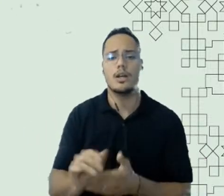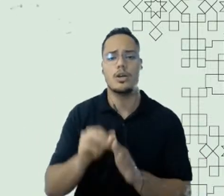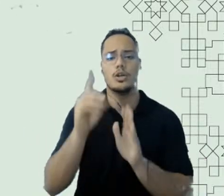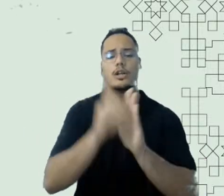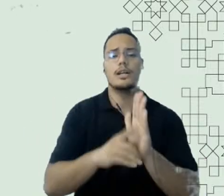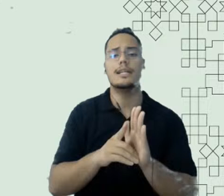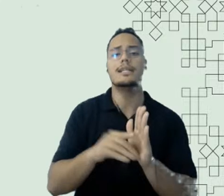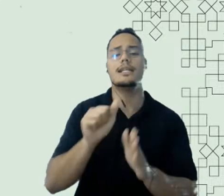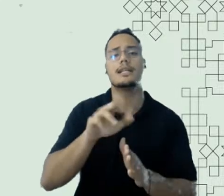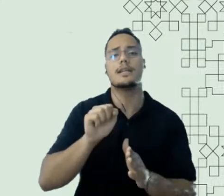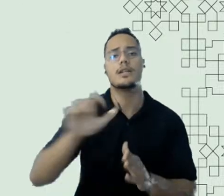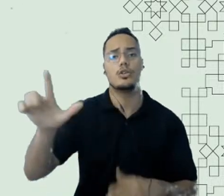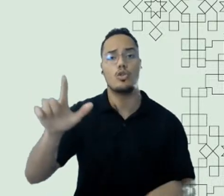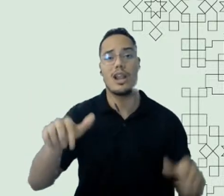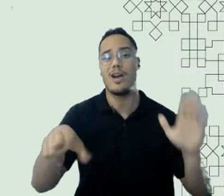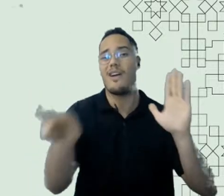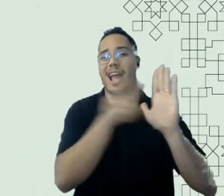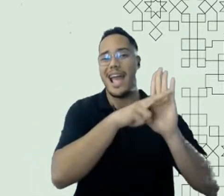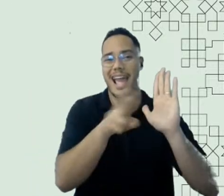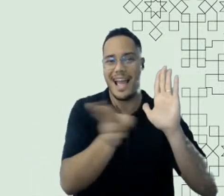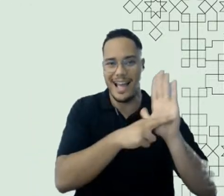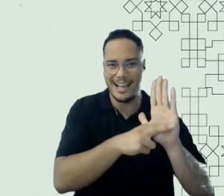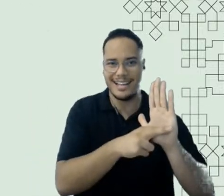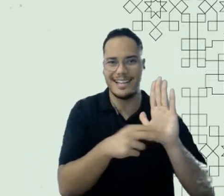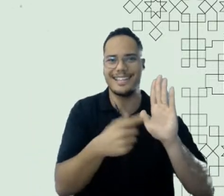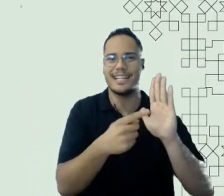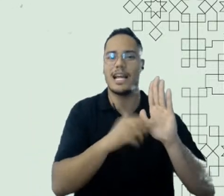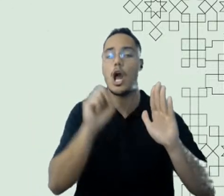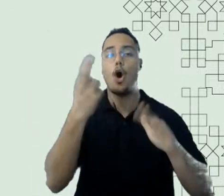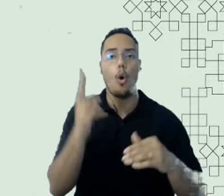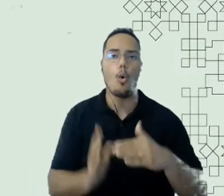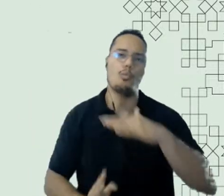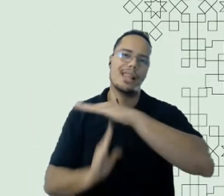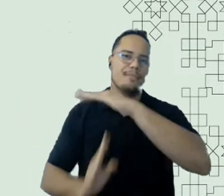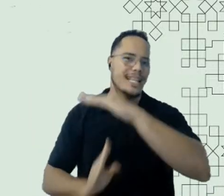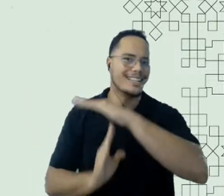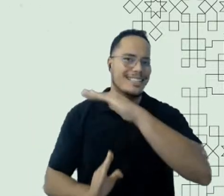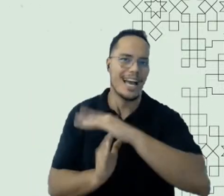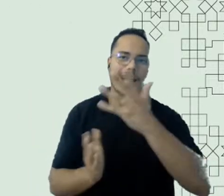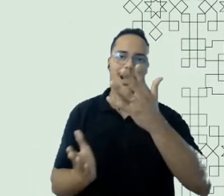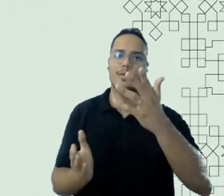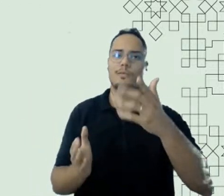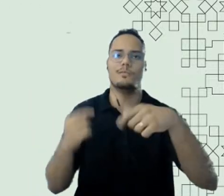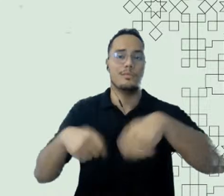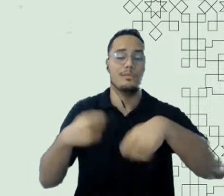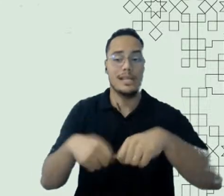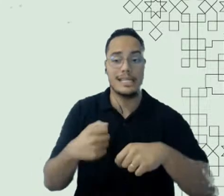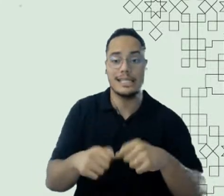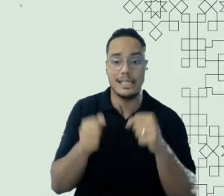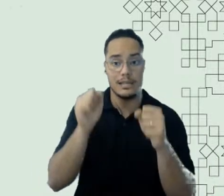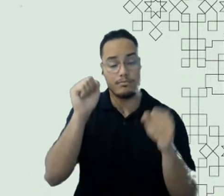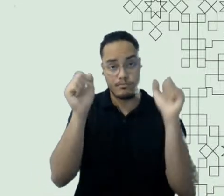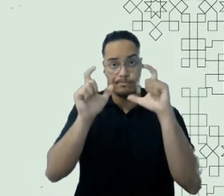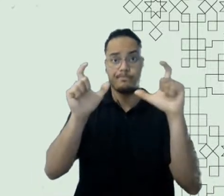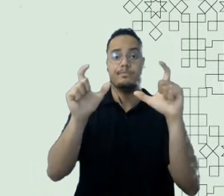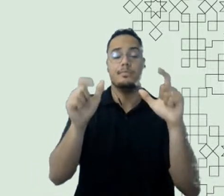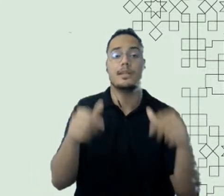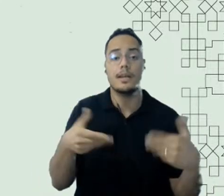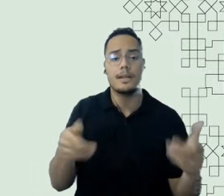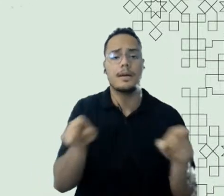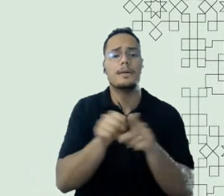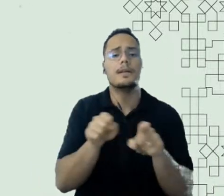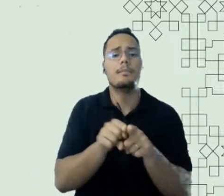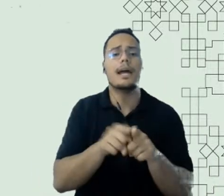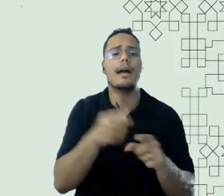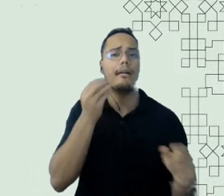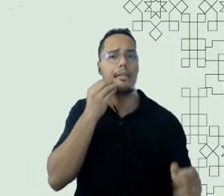have to keep an eye on, but trying to transform some exception into enabling devices.